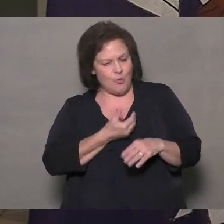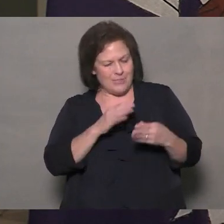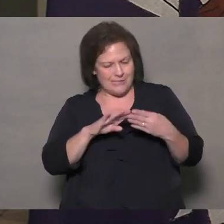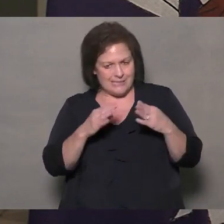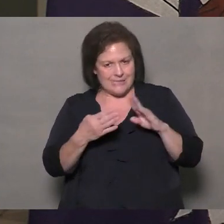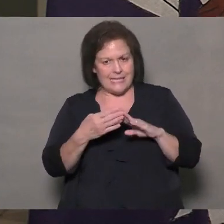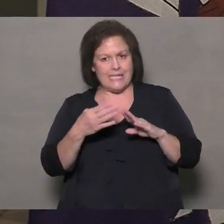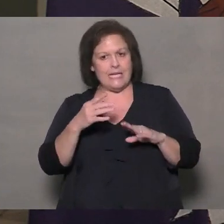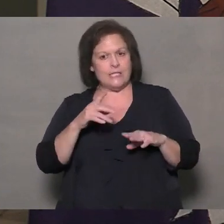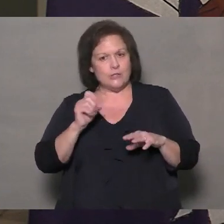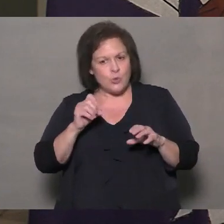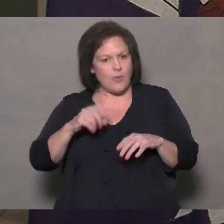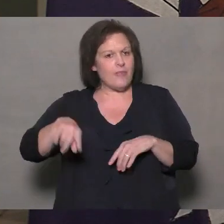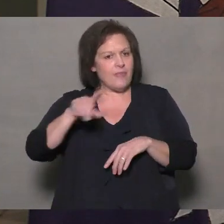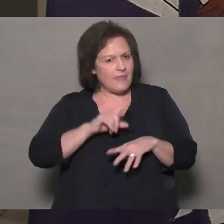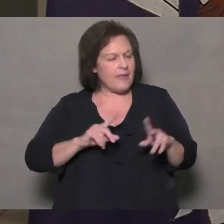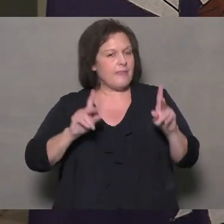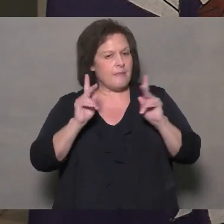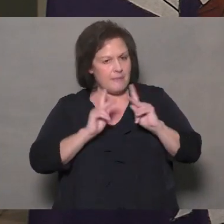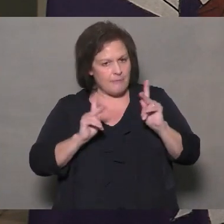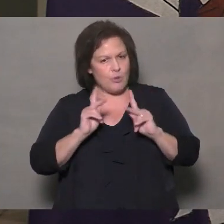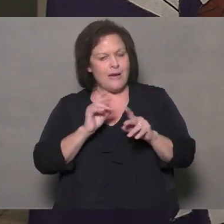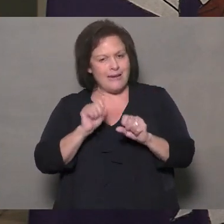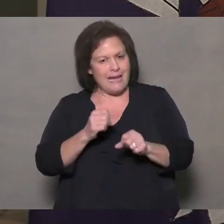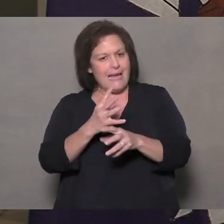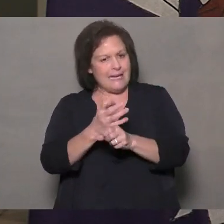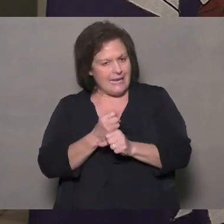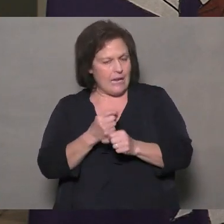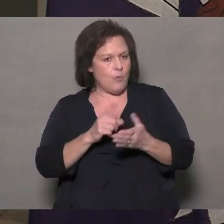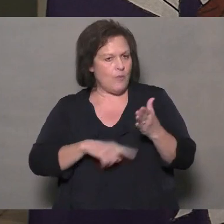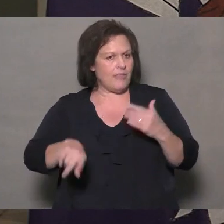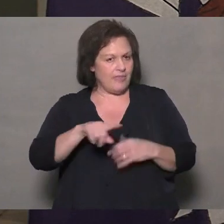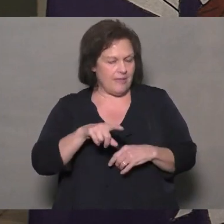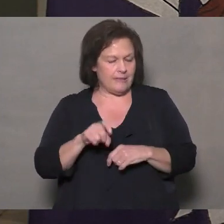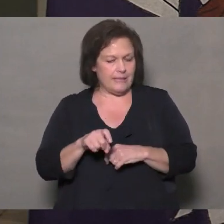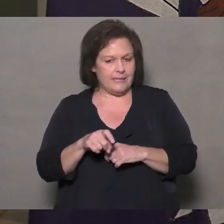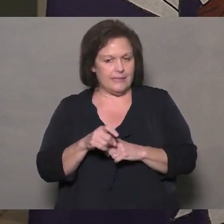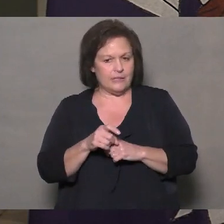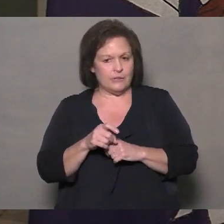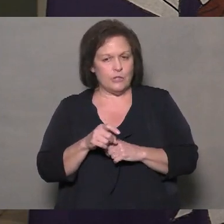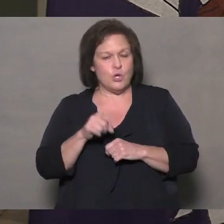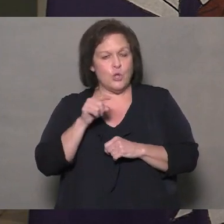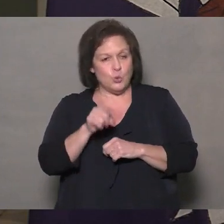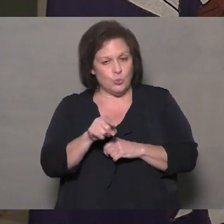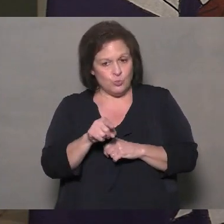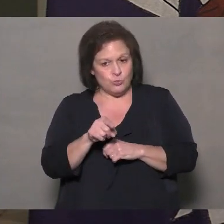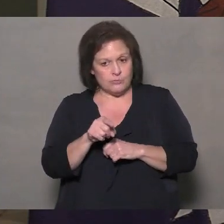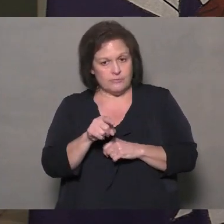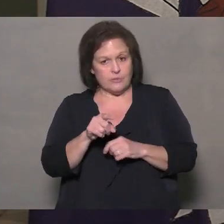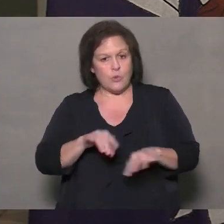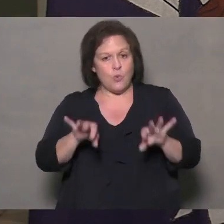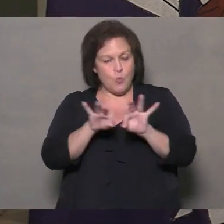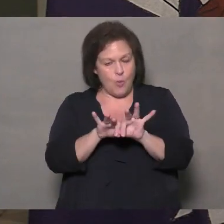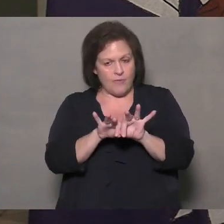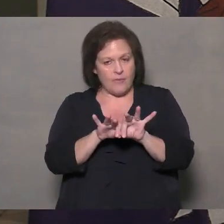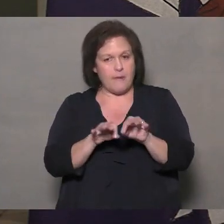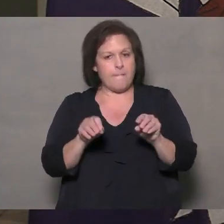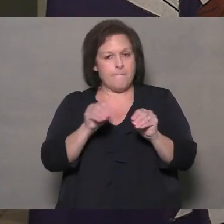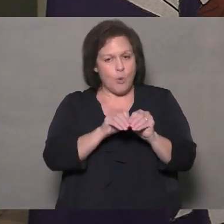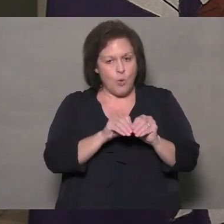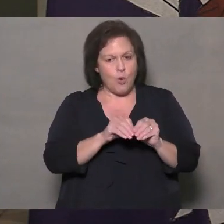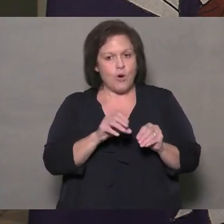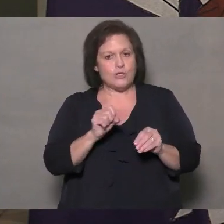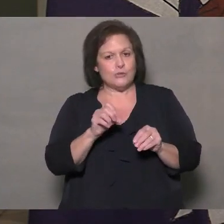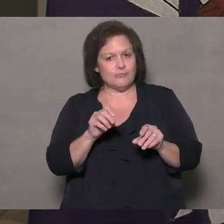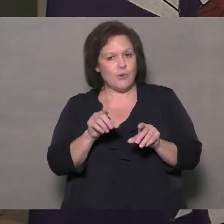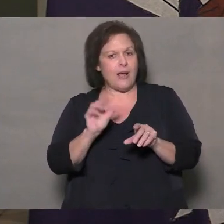and our people get anything less than what they deserve. You are worth more, and so